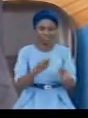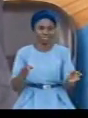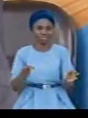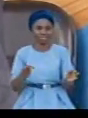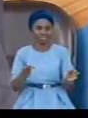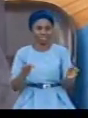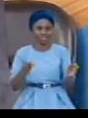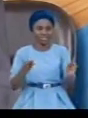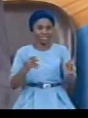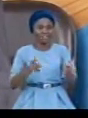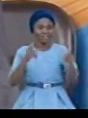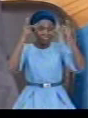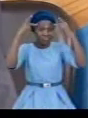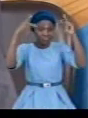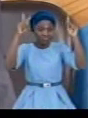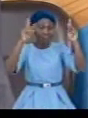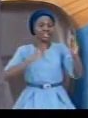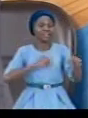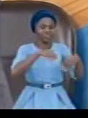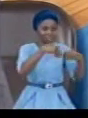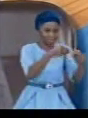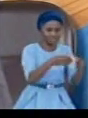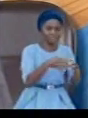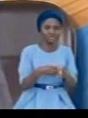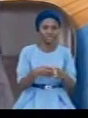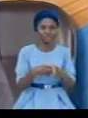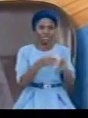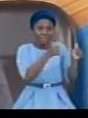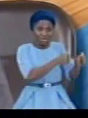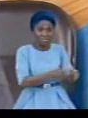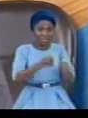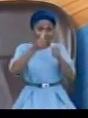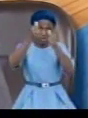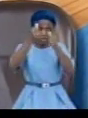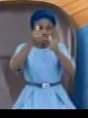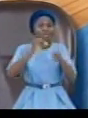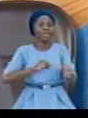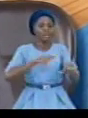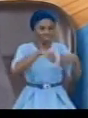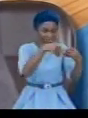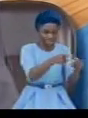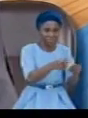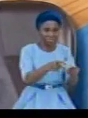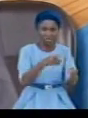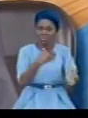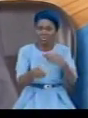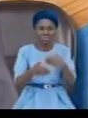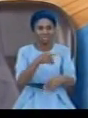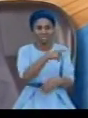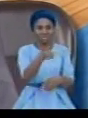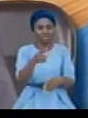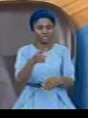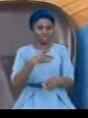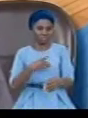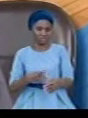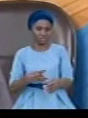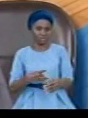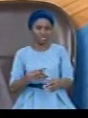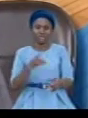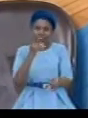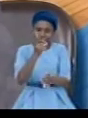you. Promotion, I can give you. Name it, whatever. Fall down and worship